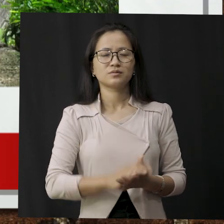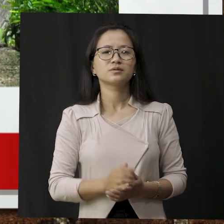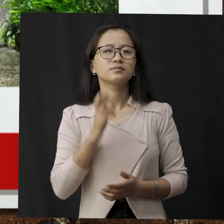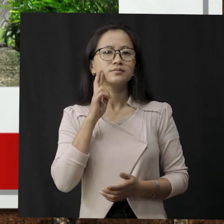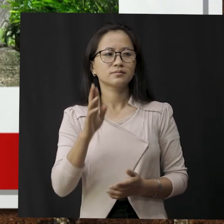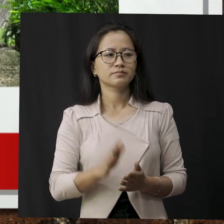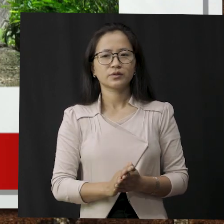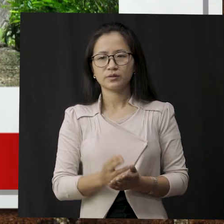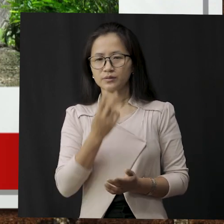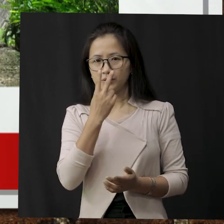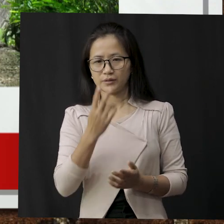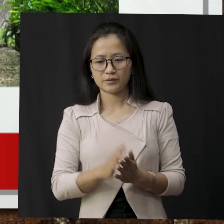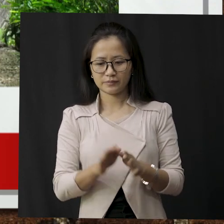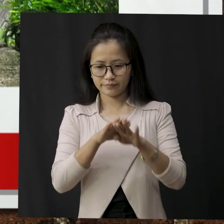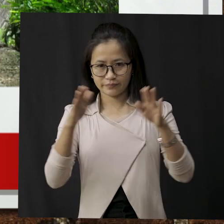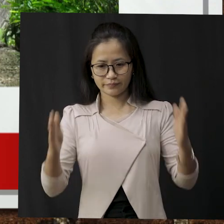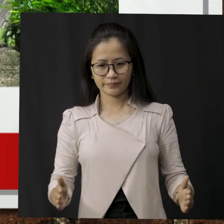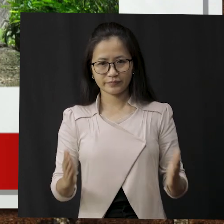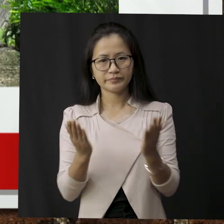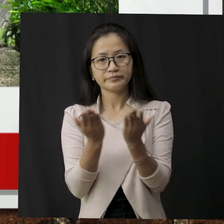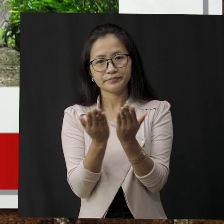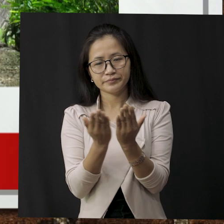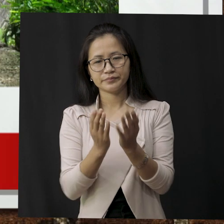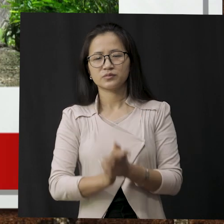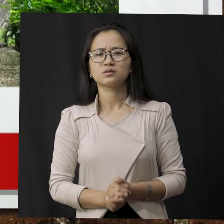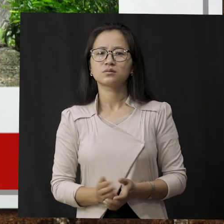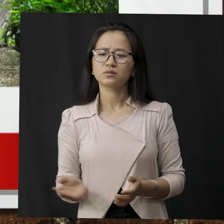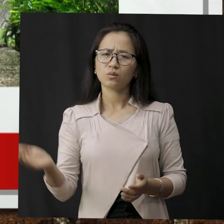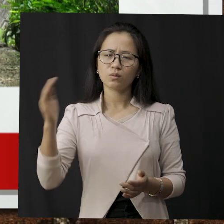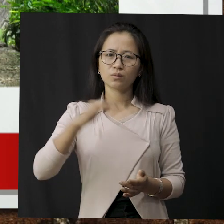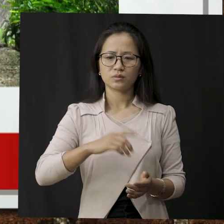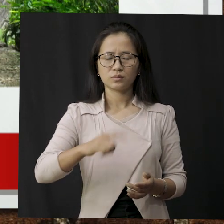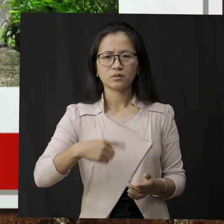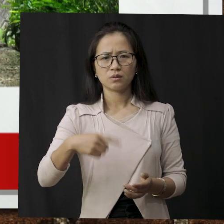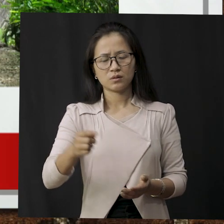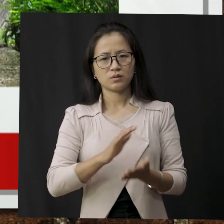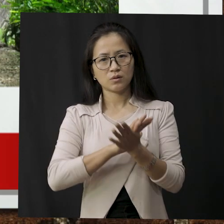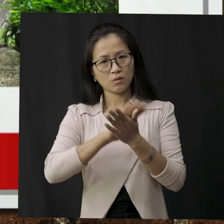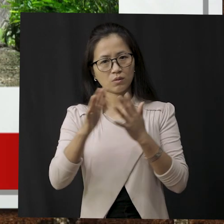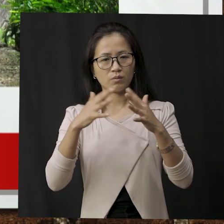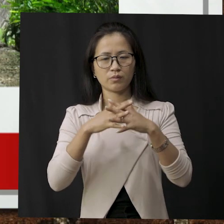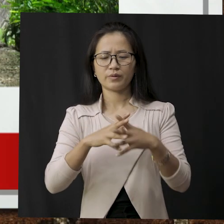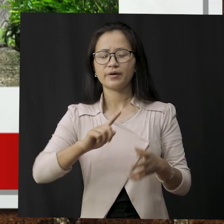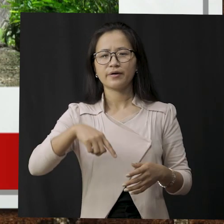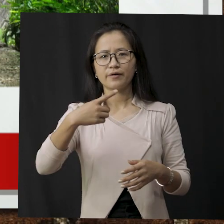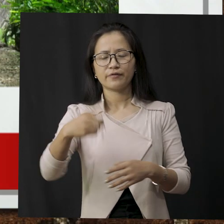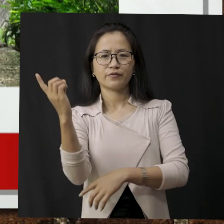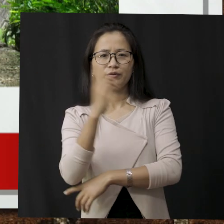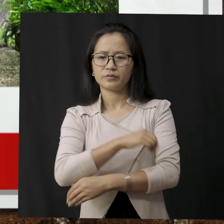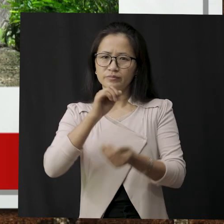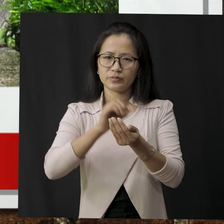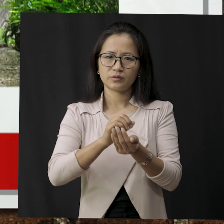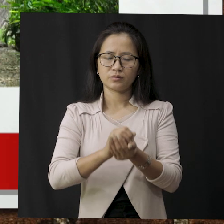her study table, and this is where she study, and she is regular with her homework, and every day she